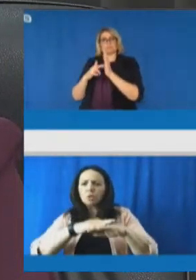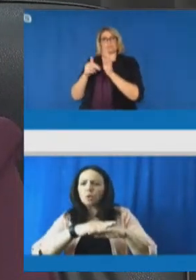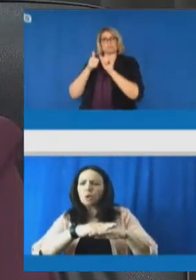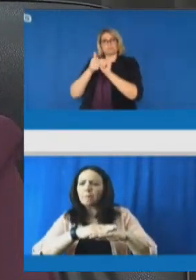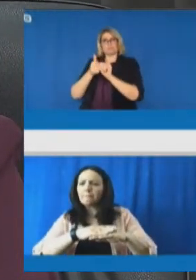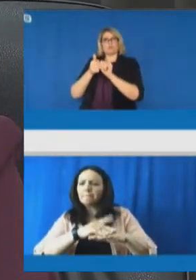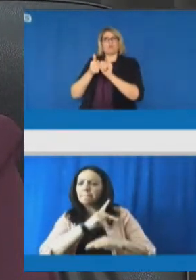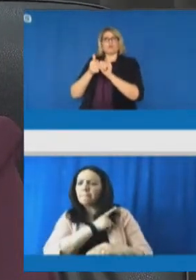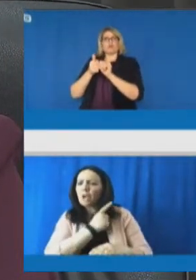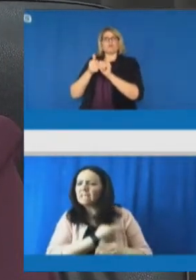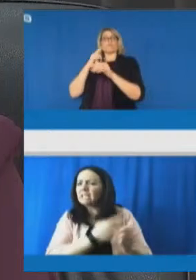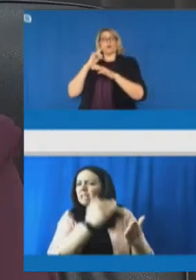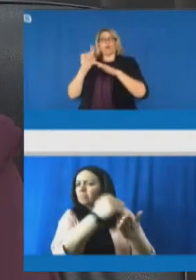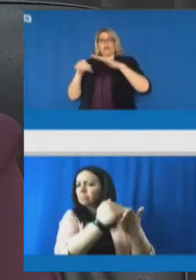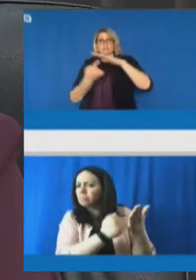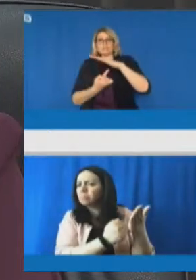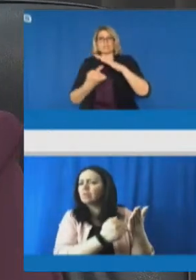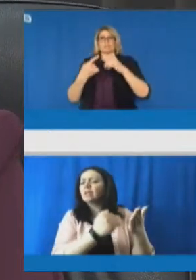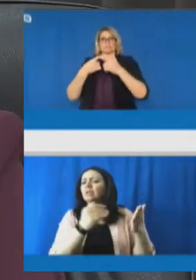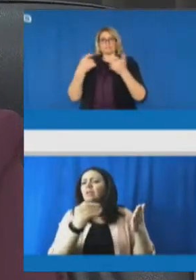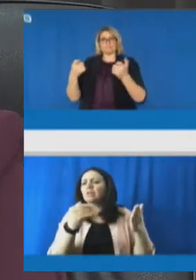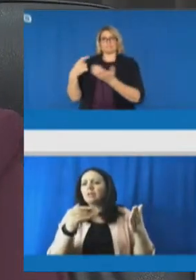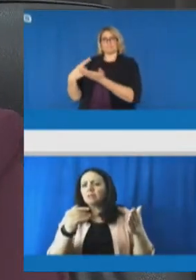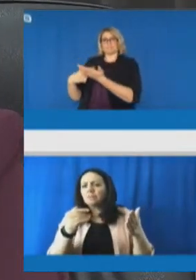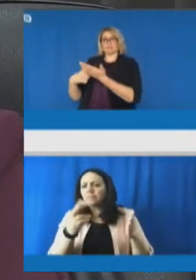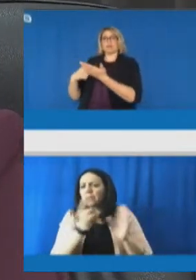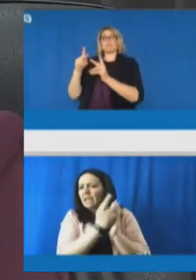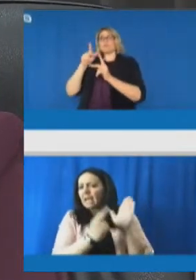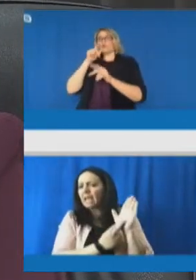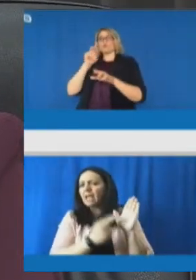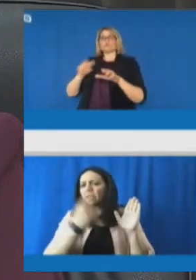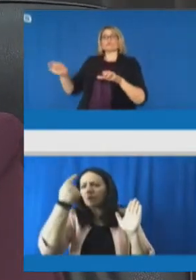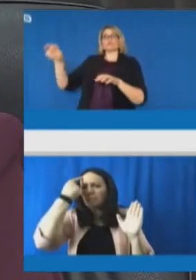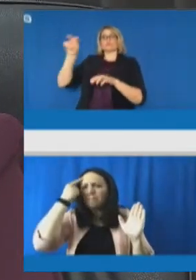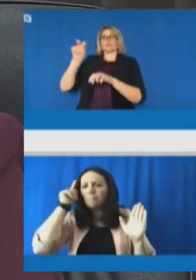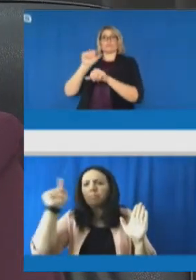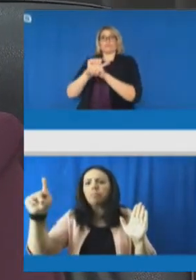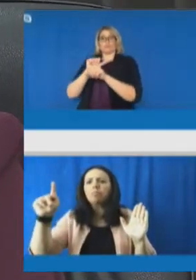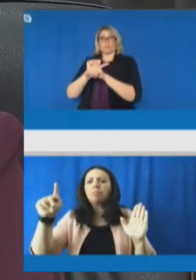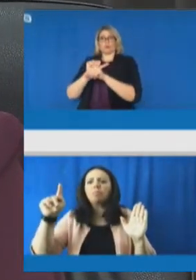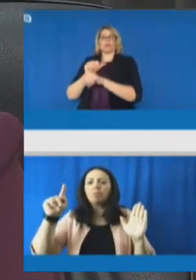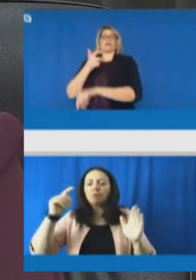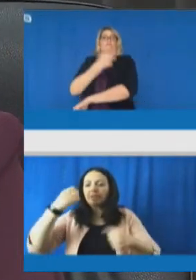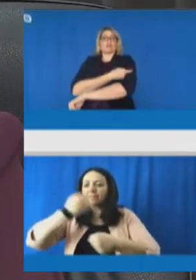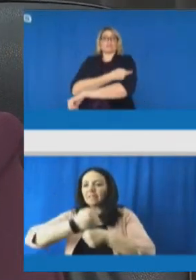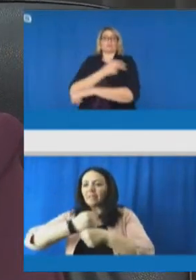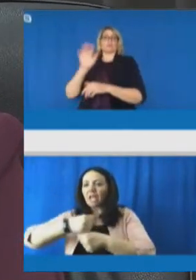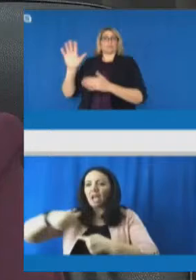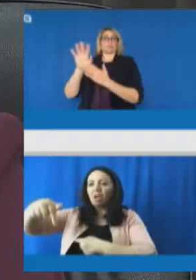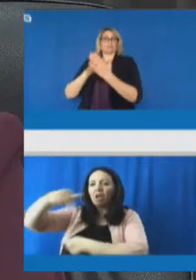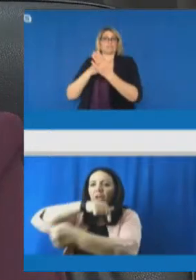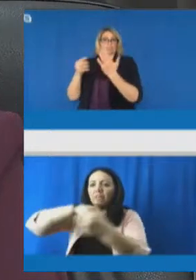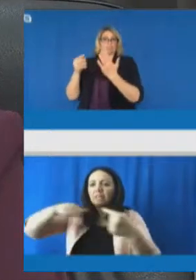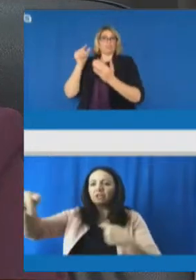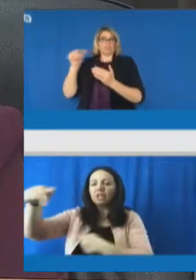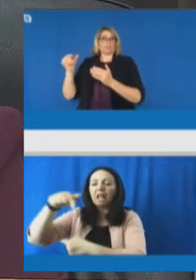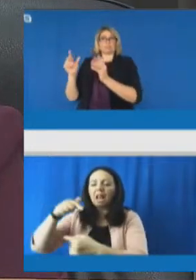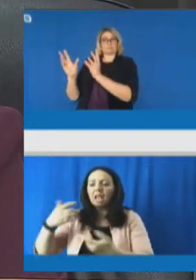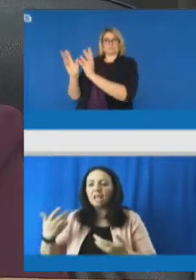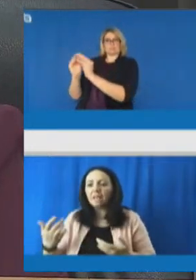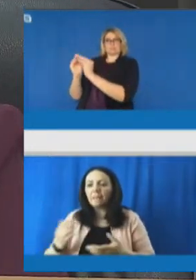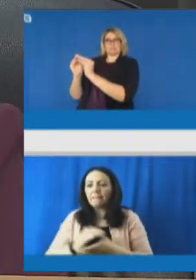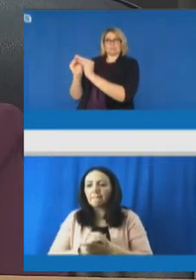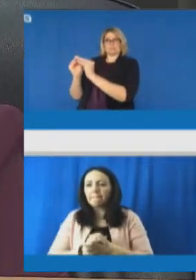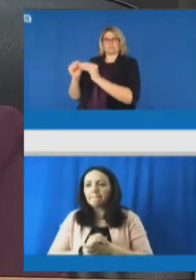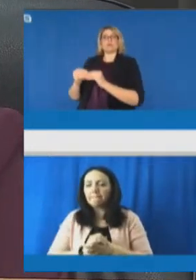seeing those adjustments made. Well, Tom, we actually have regular meetings with the Chief Medical Officers of Health from across